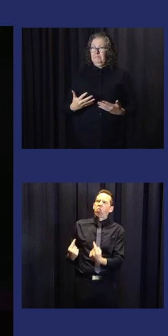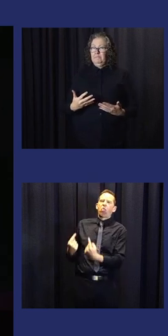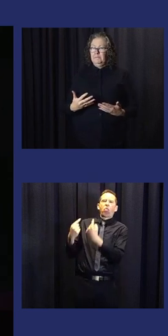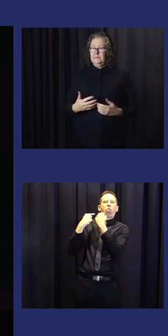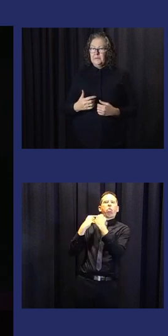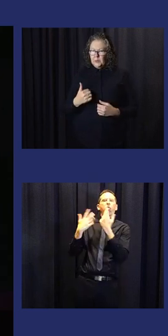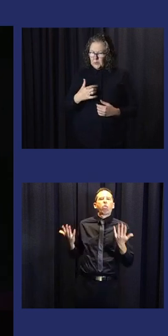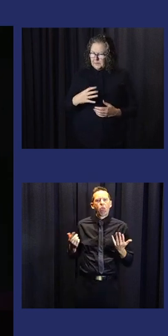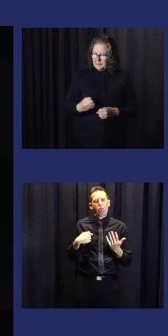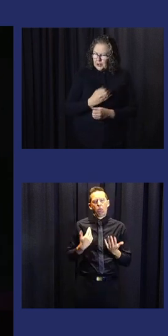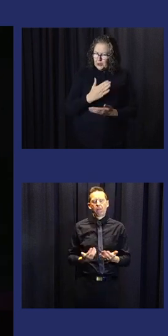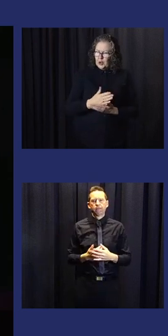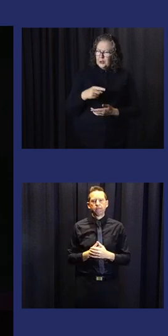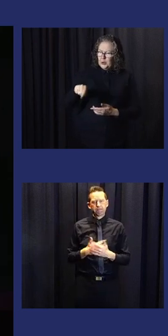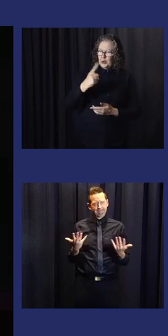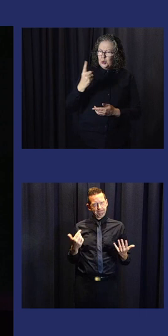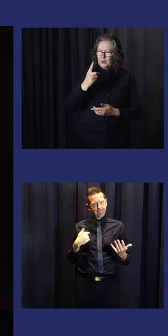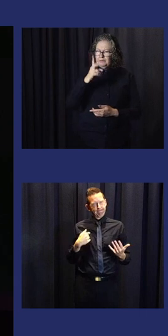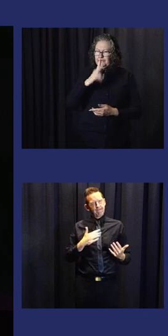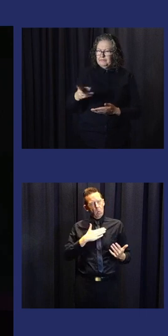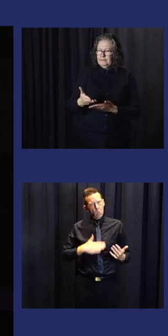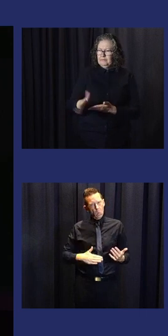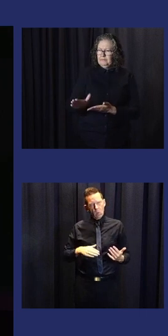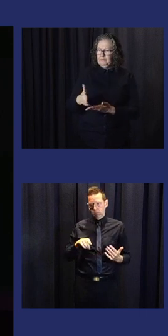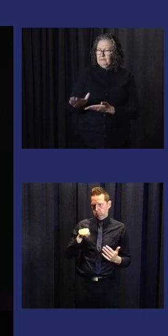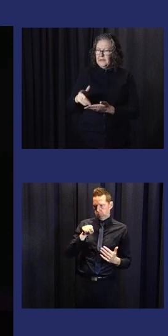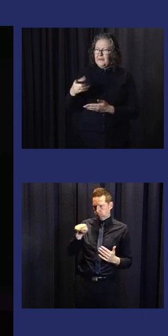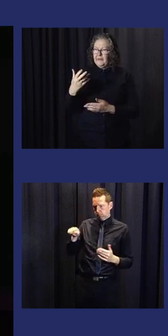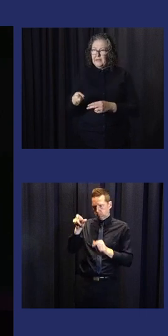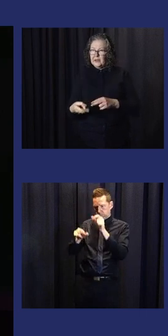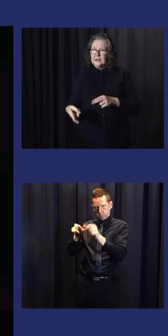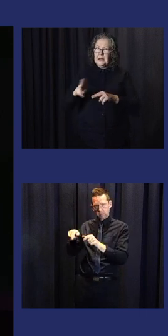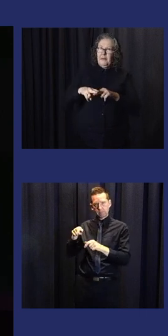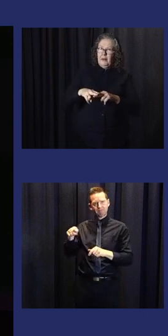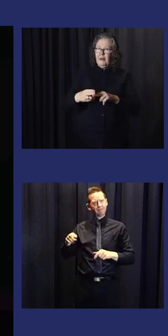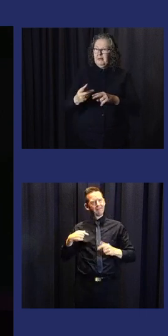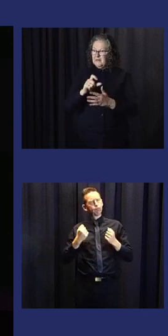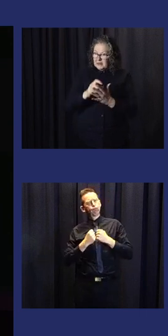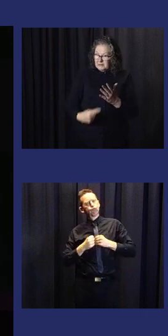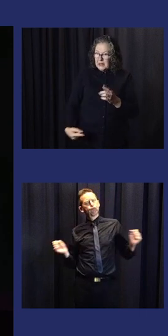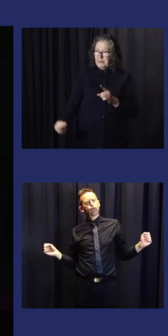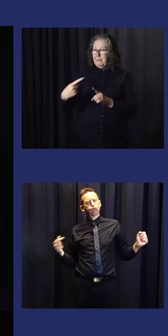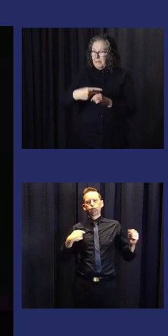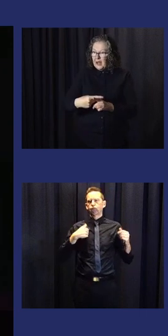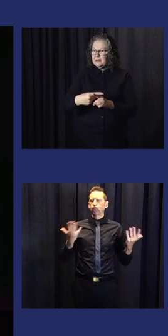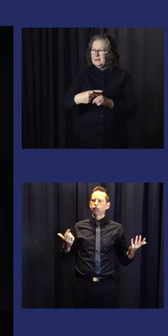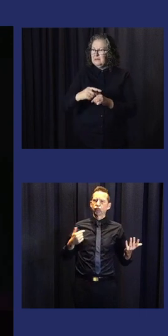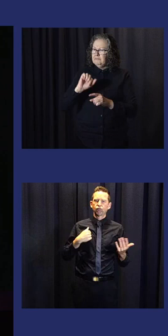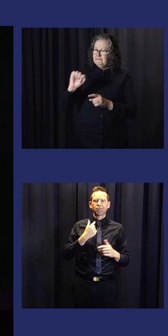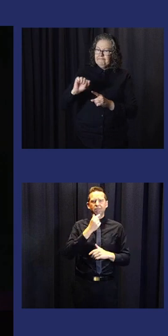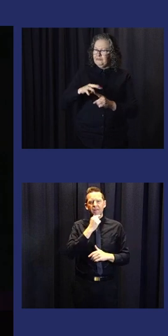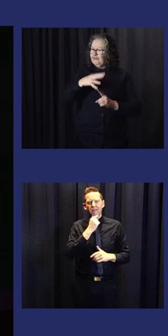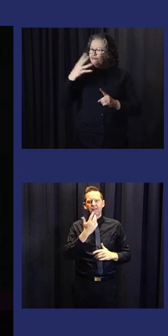who experience exclusion and the dual barriers of disability and lack of freedom of sexual expression are